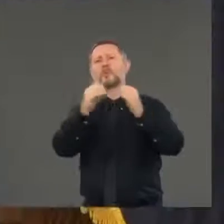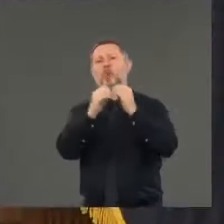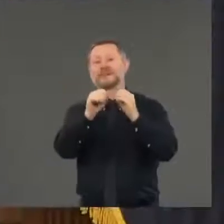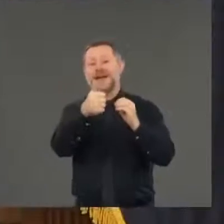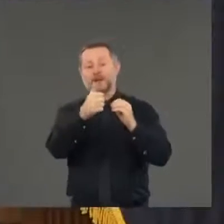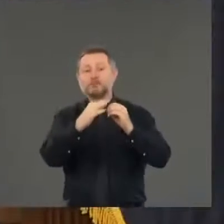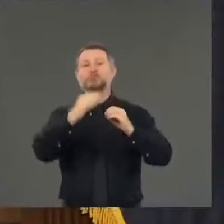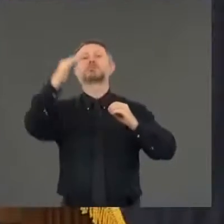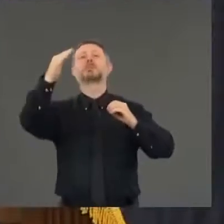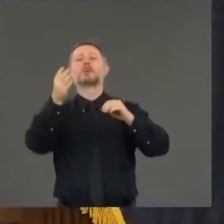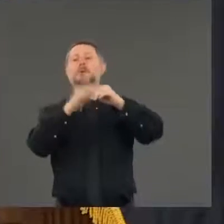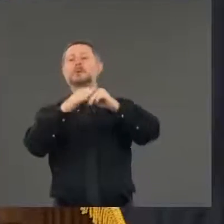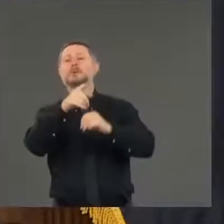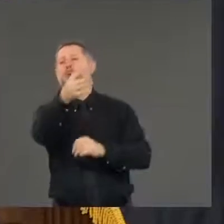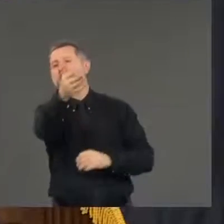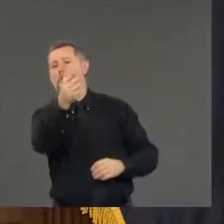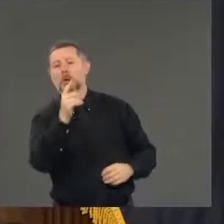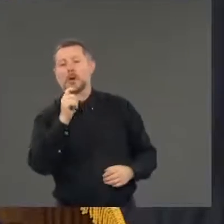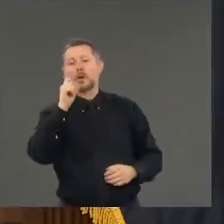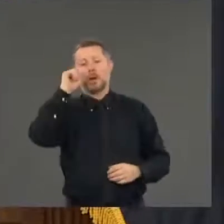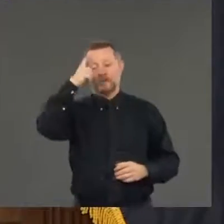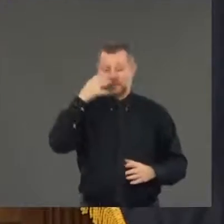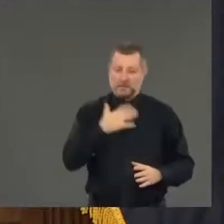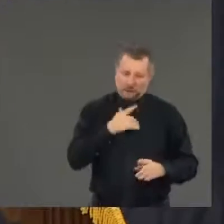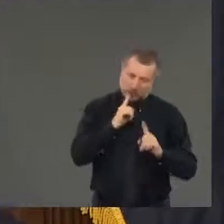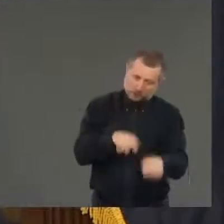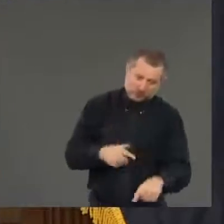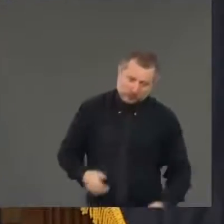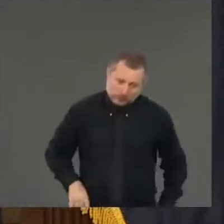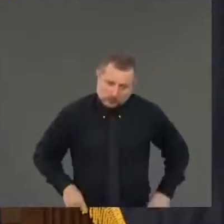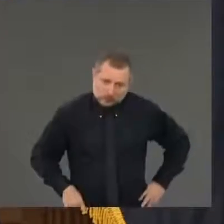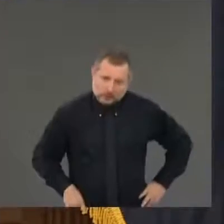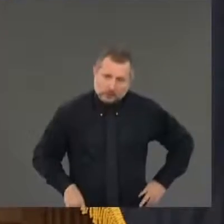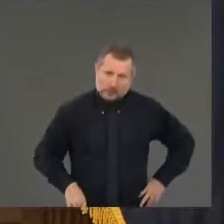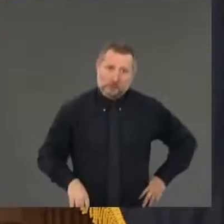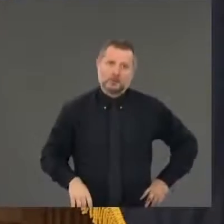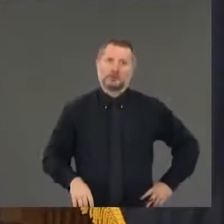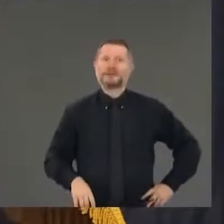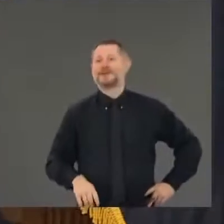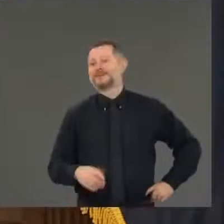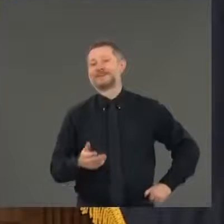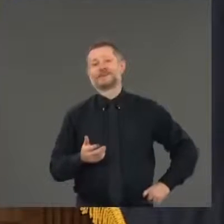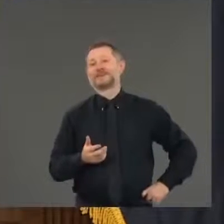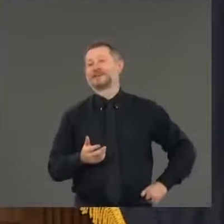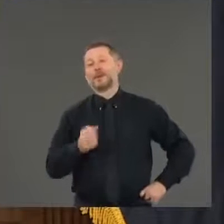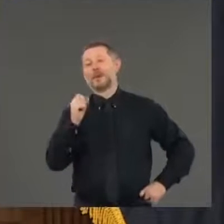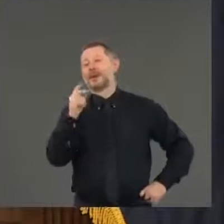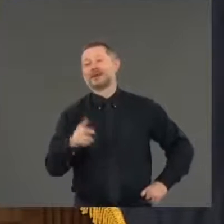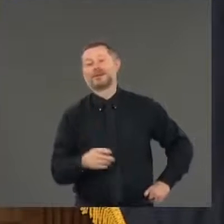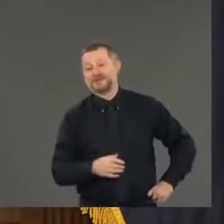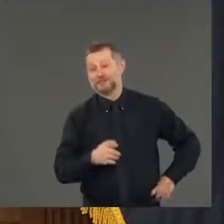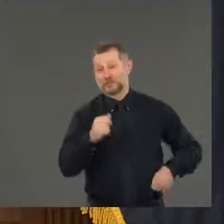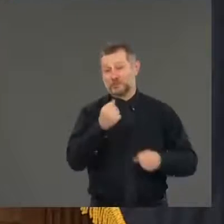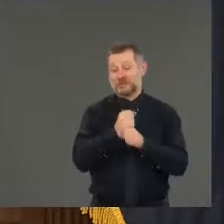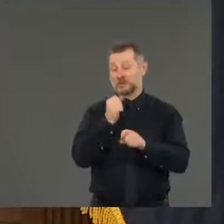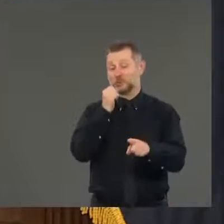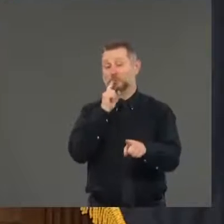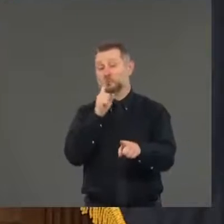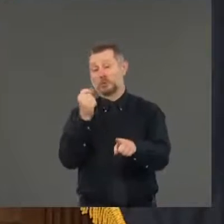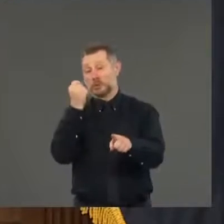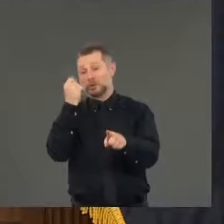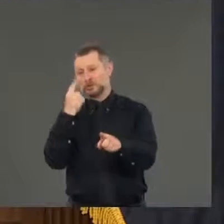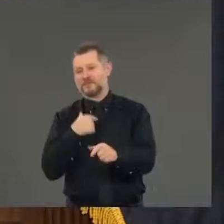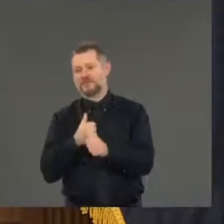What's my answer going to be? I know what your answer is going to be, but All right, as long as we understand each other. We're going to follow the